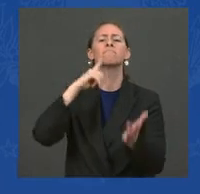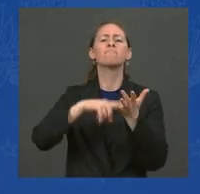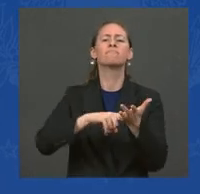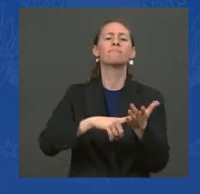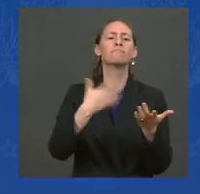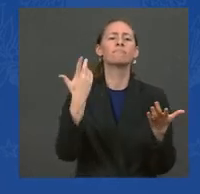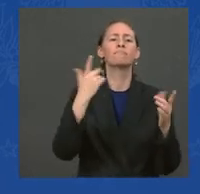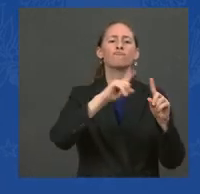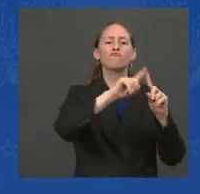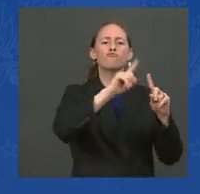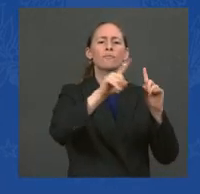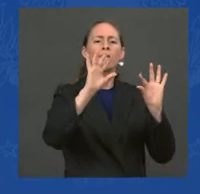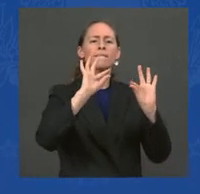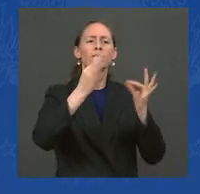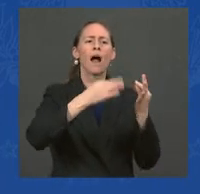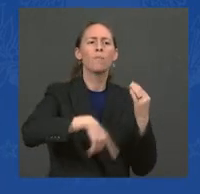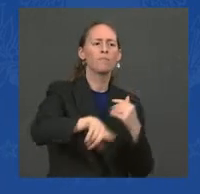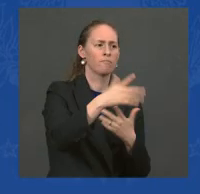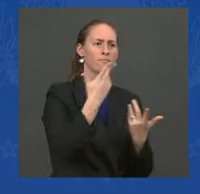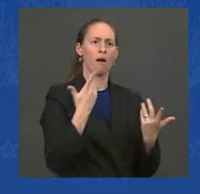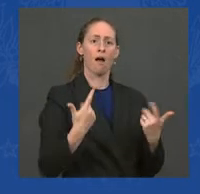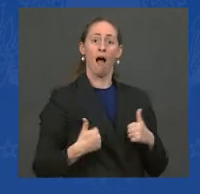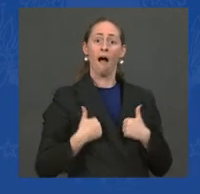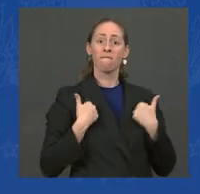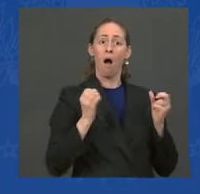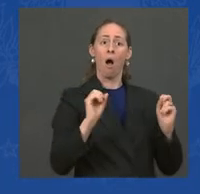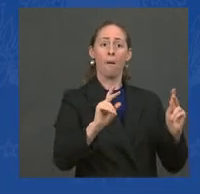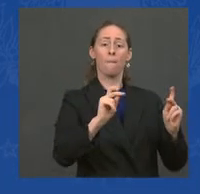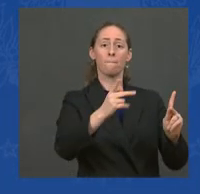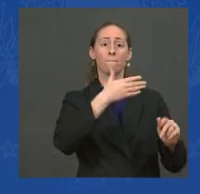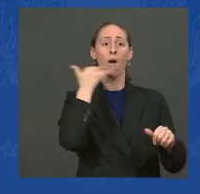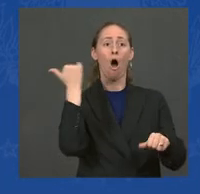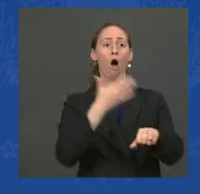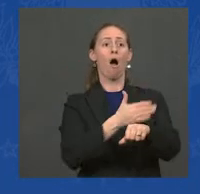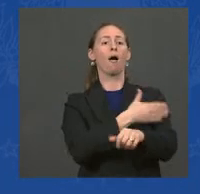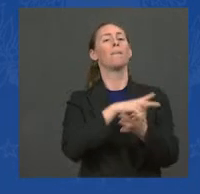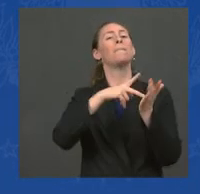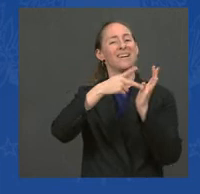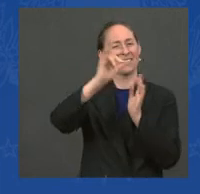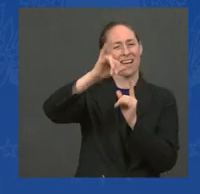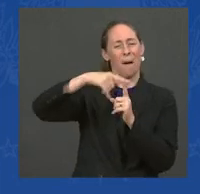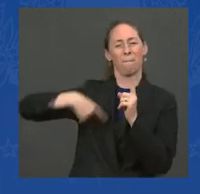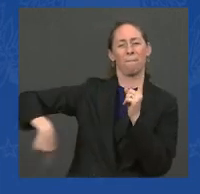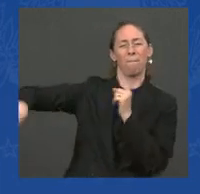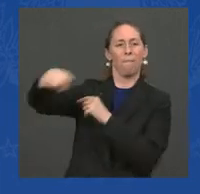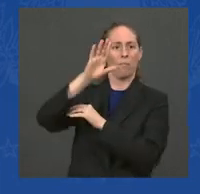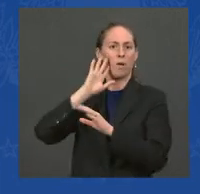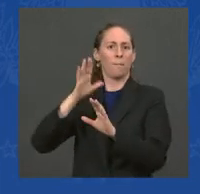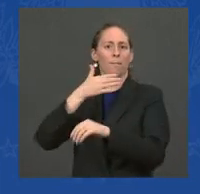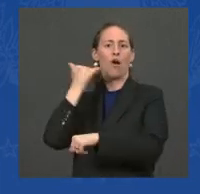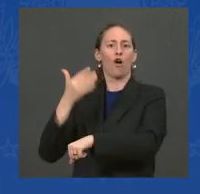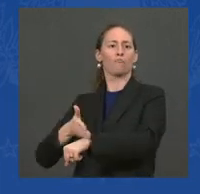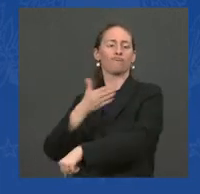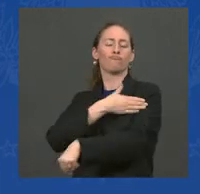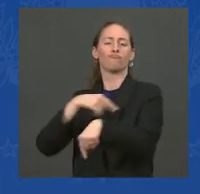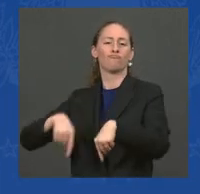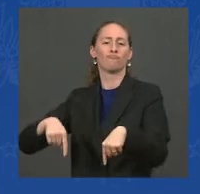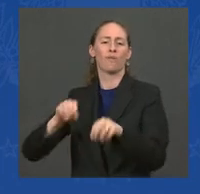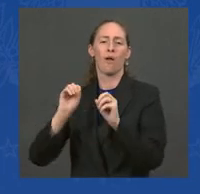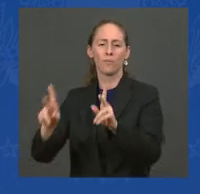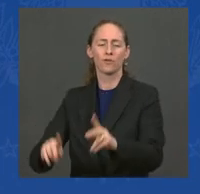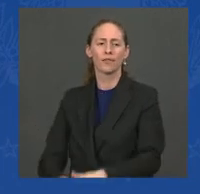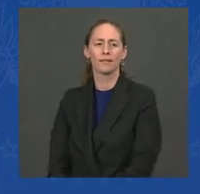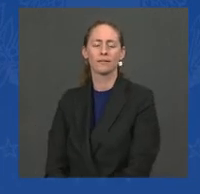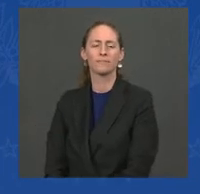America has a better shot. Given half a chance, the American people have never, ever let their country down.